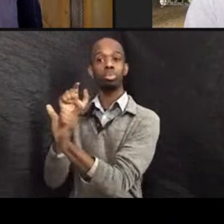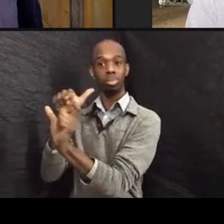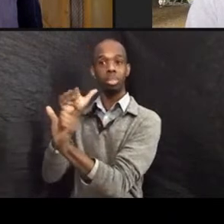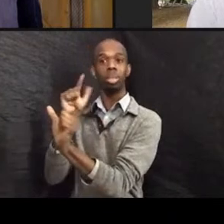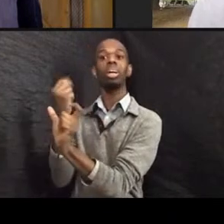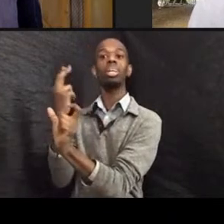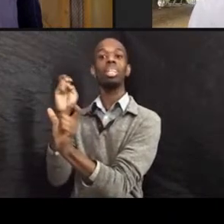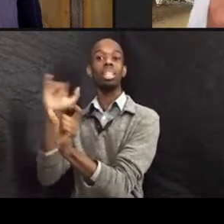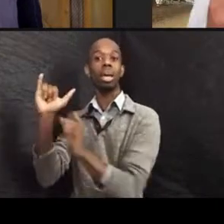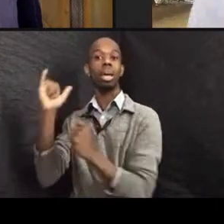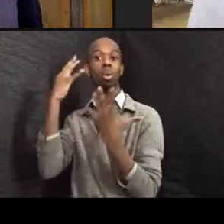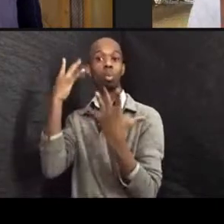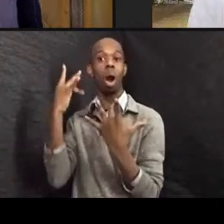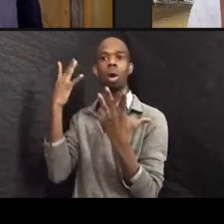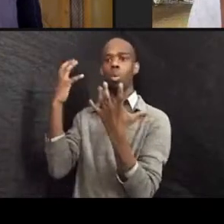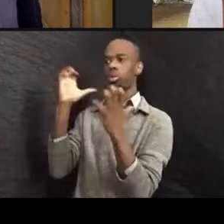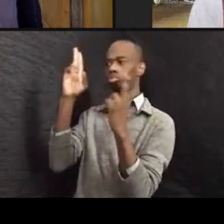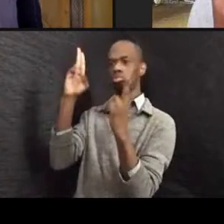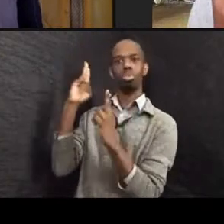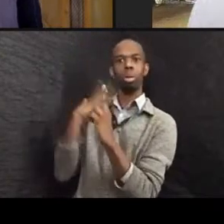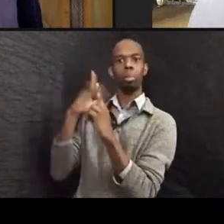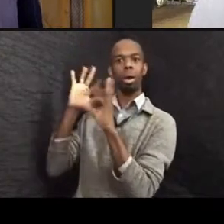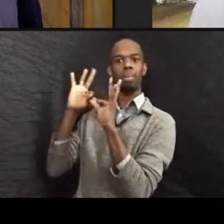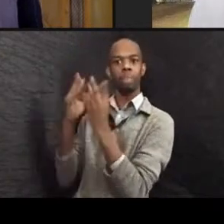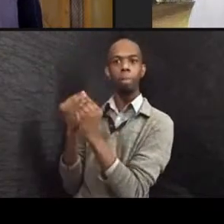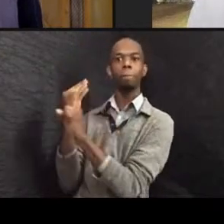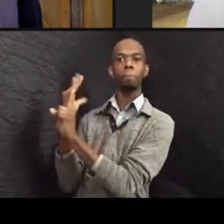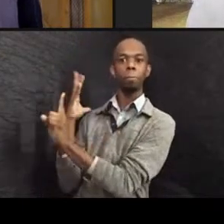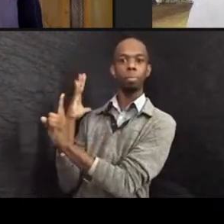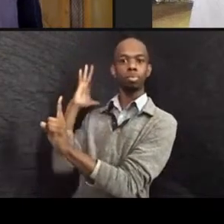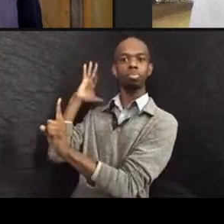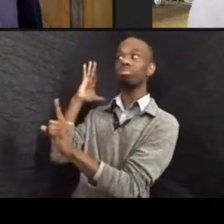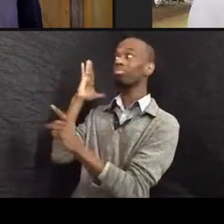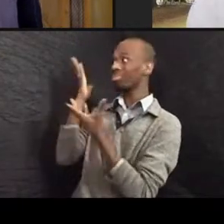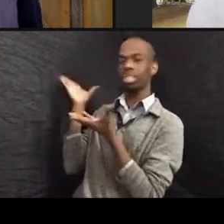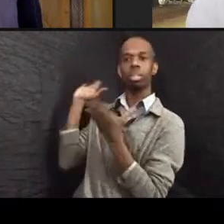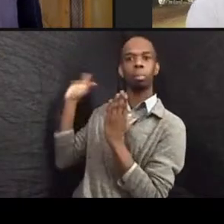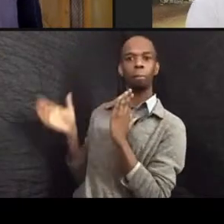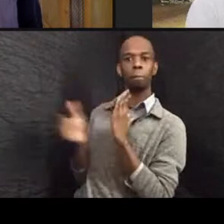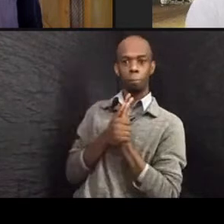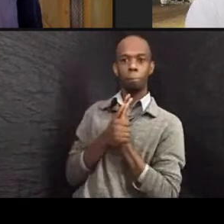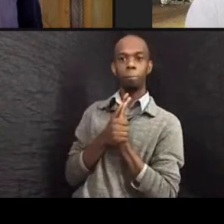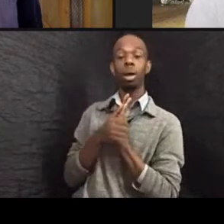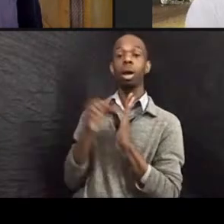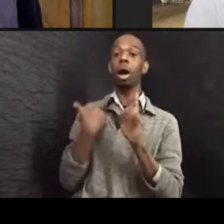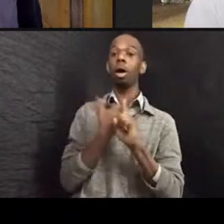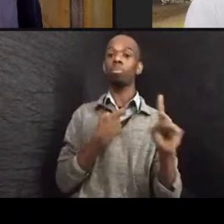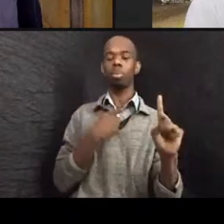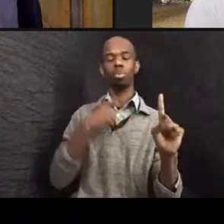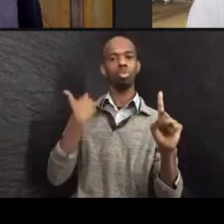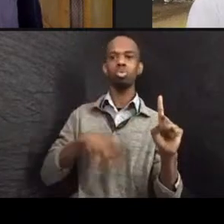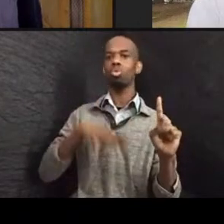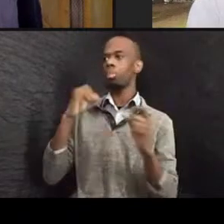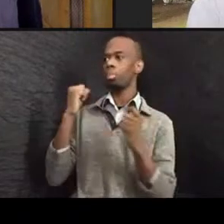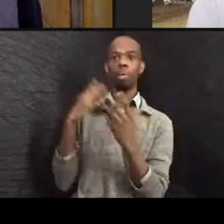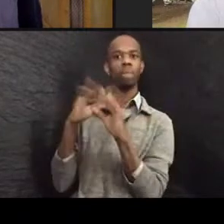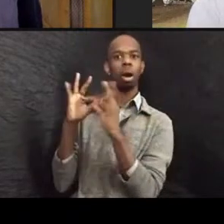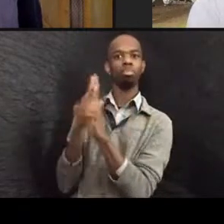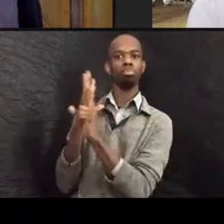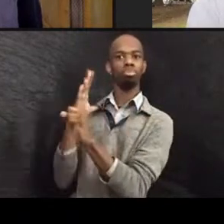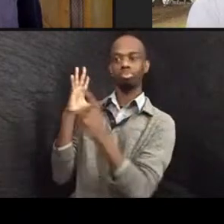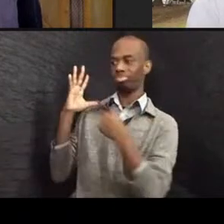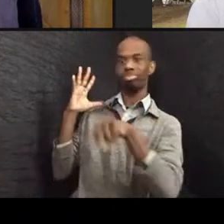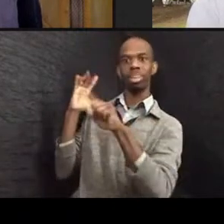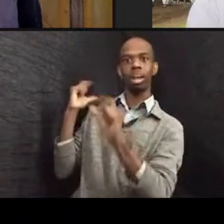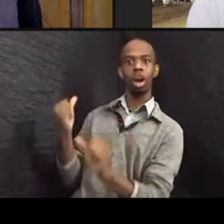around me, and that is also me. I come from a long generational line of artists and energetic intuitives, both